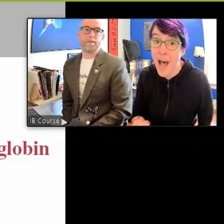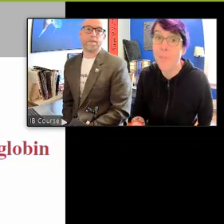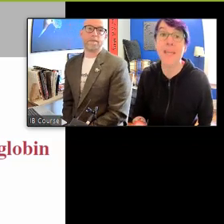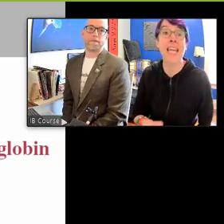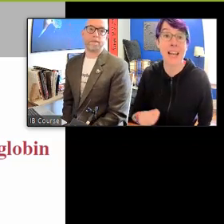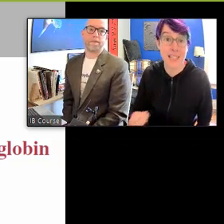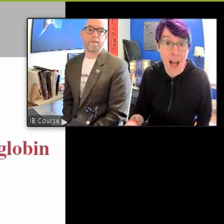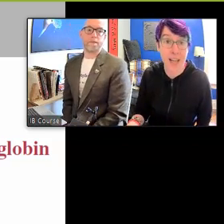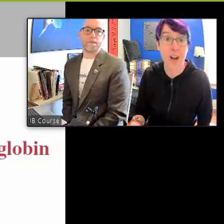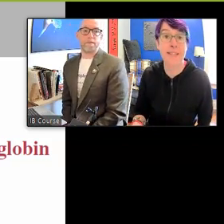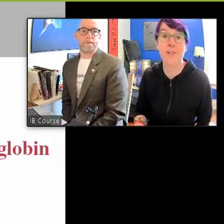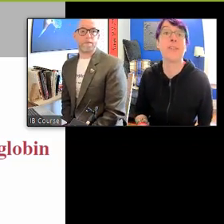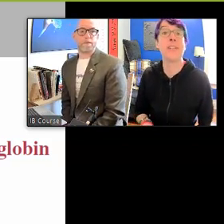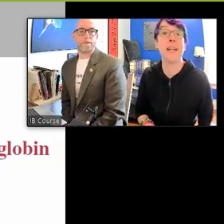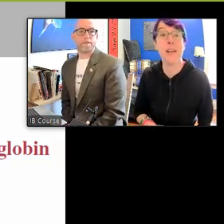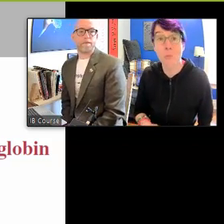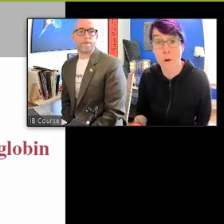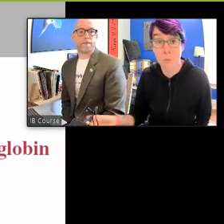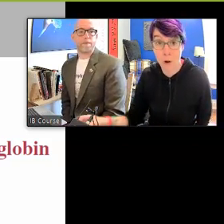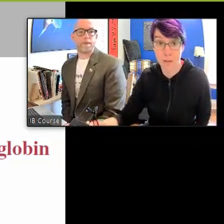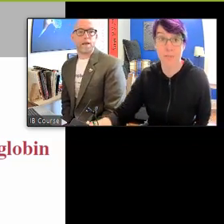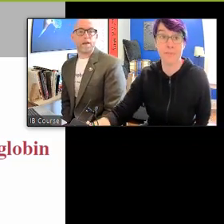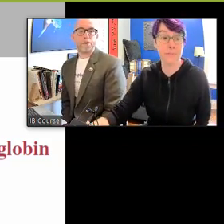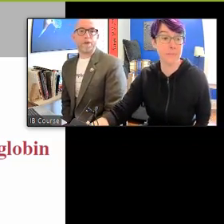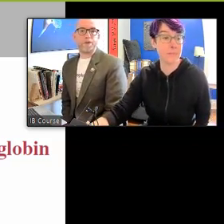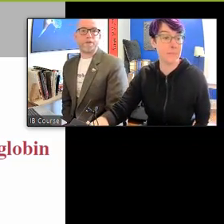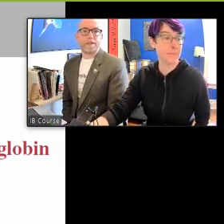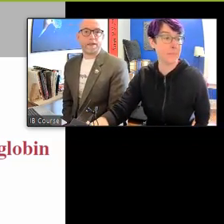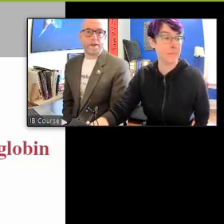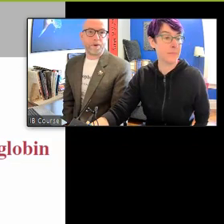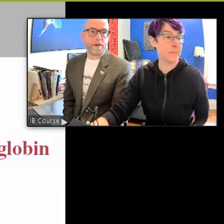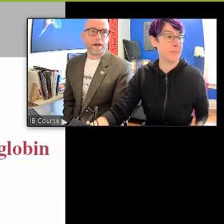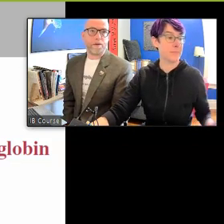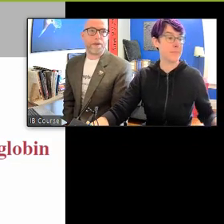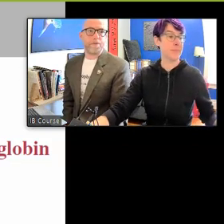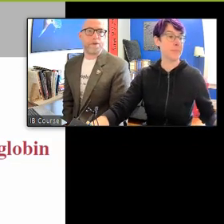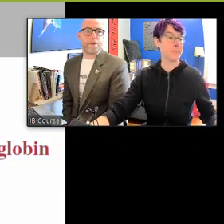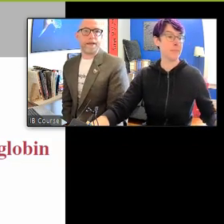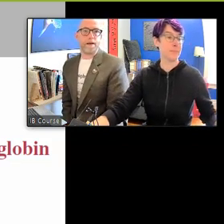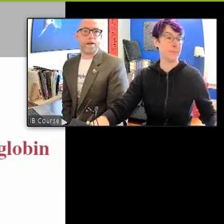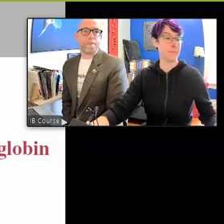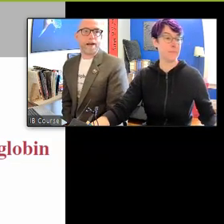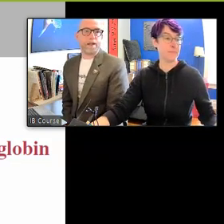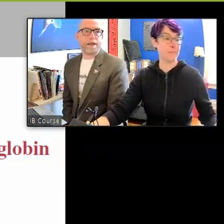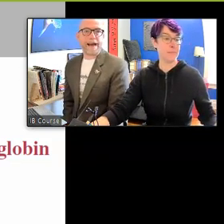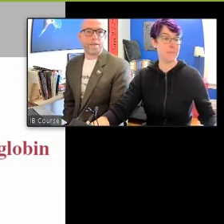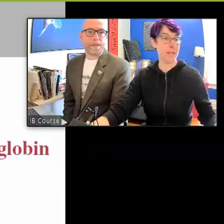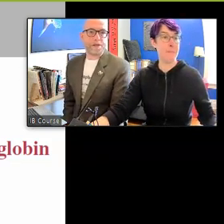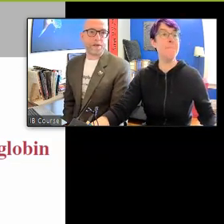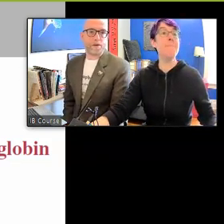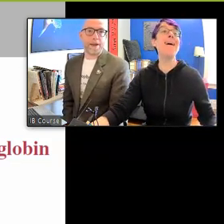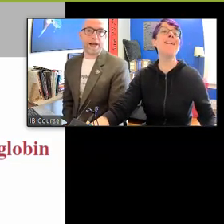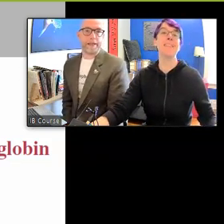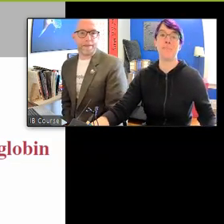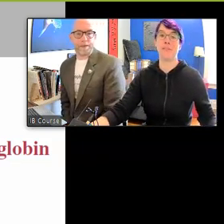will not be in as high a concentration in warmer water. So we used a phrase there that I don't think I've used to date called